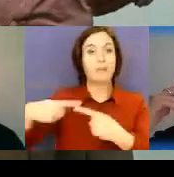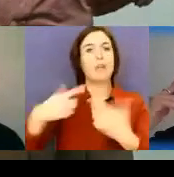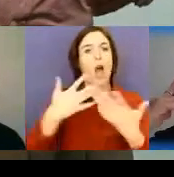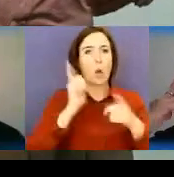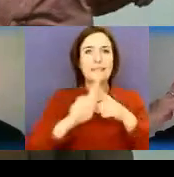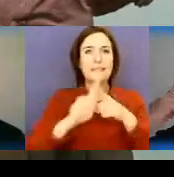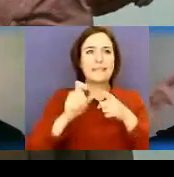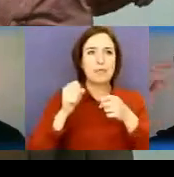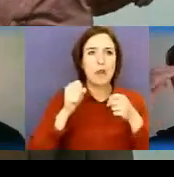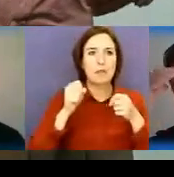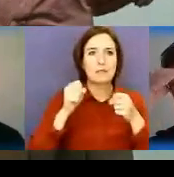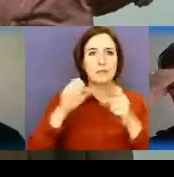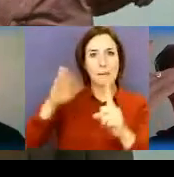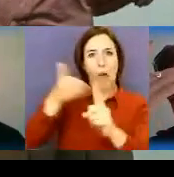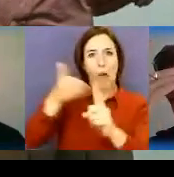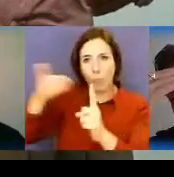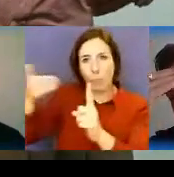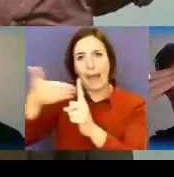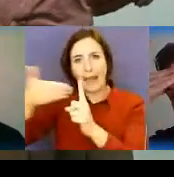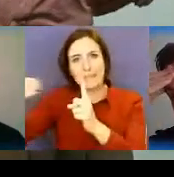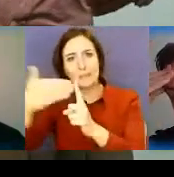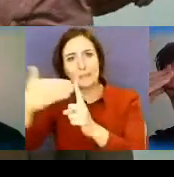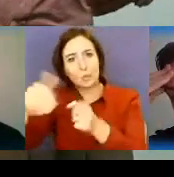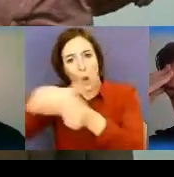guess there's a few things for me.